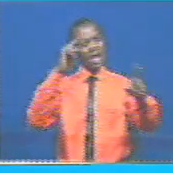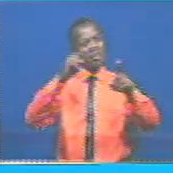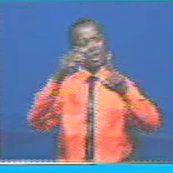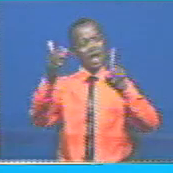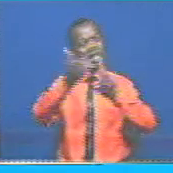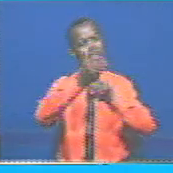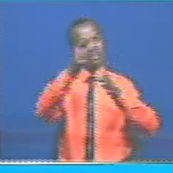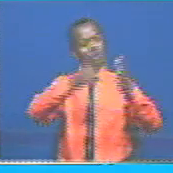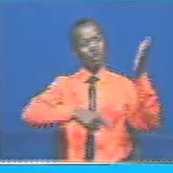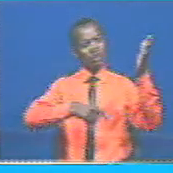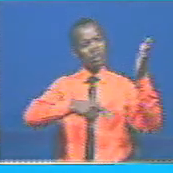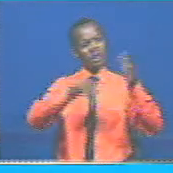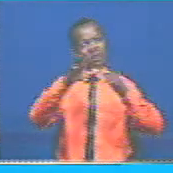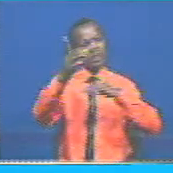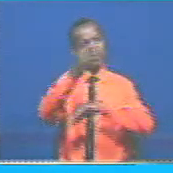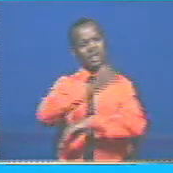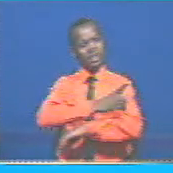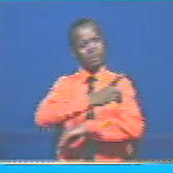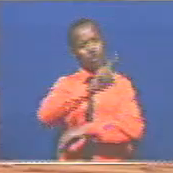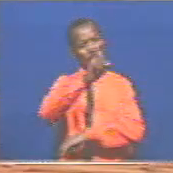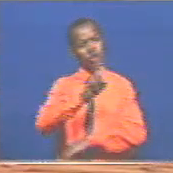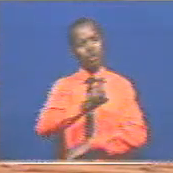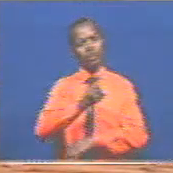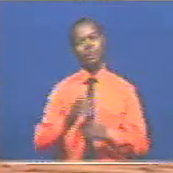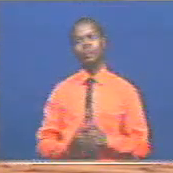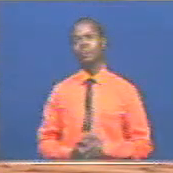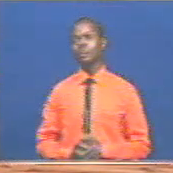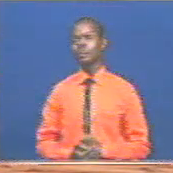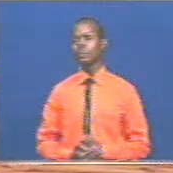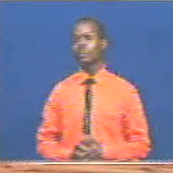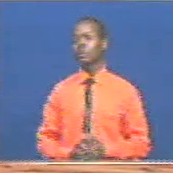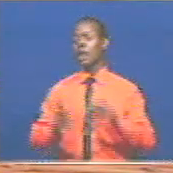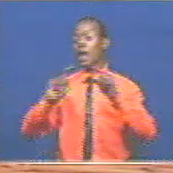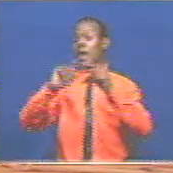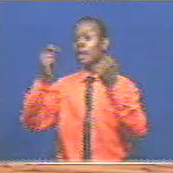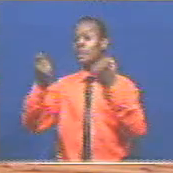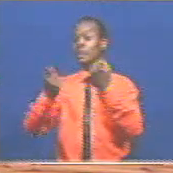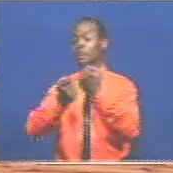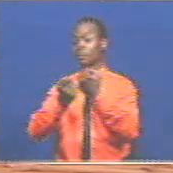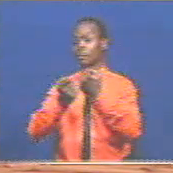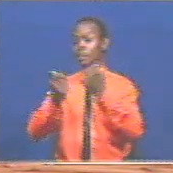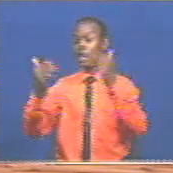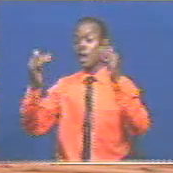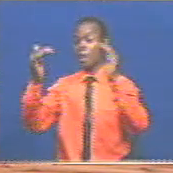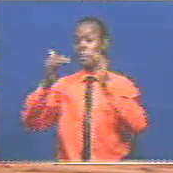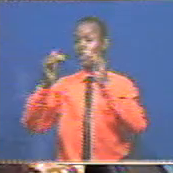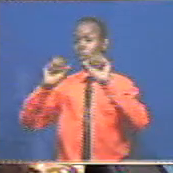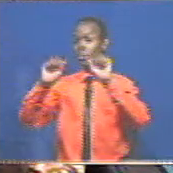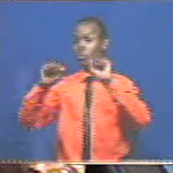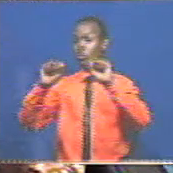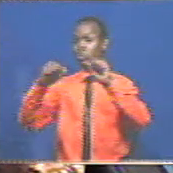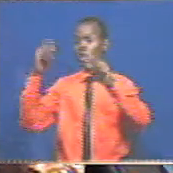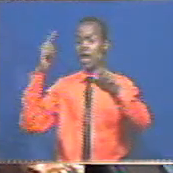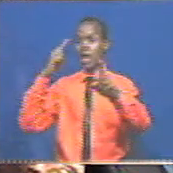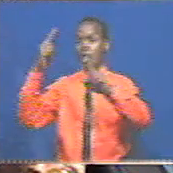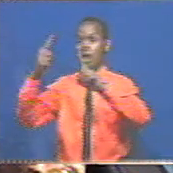days yeah the the dream of the assembly will be the innovation -